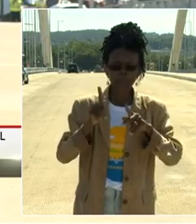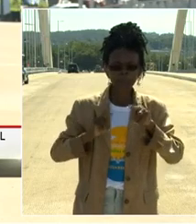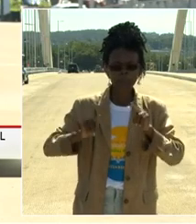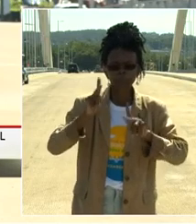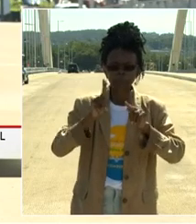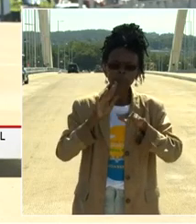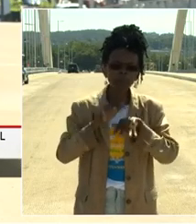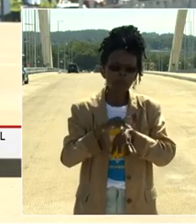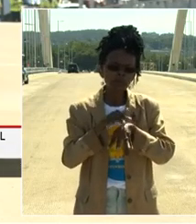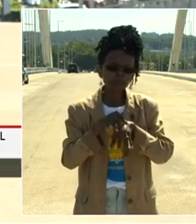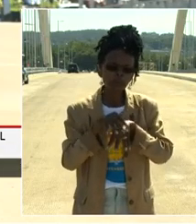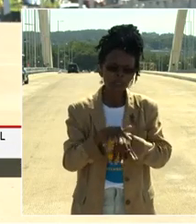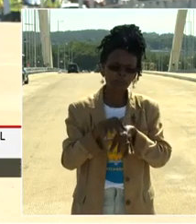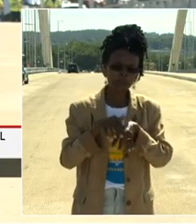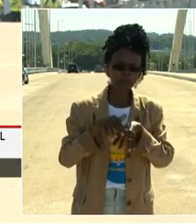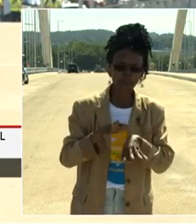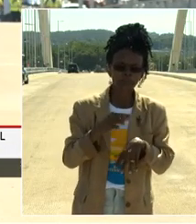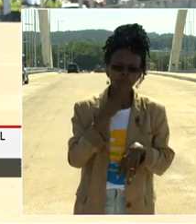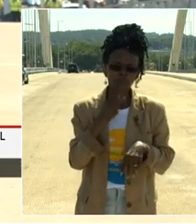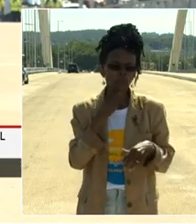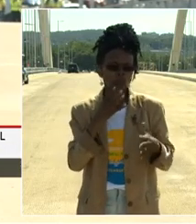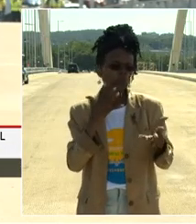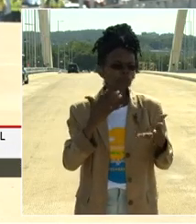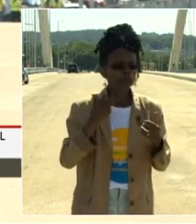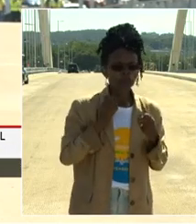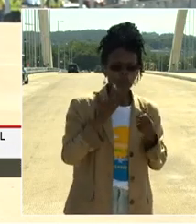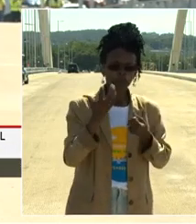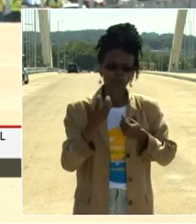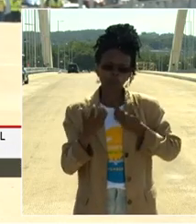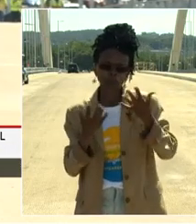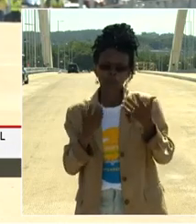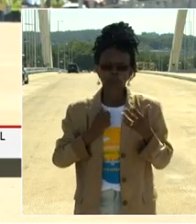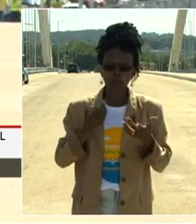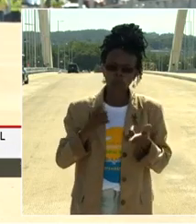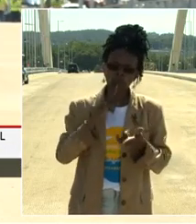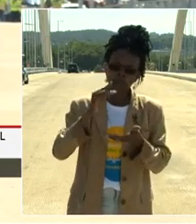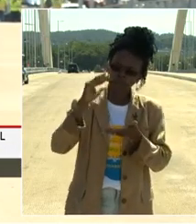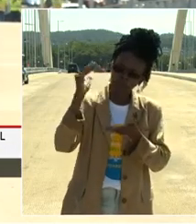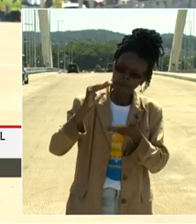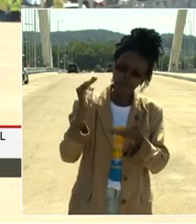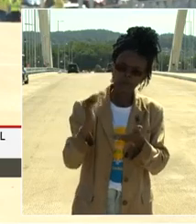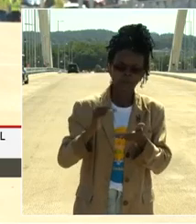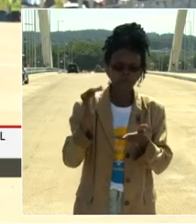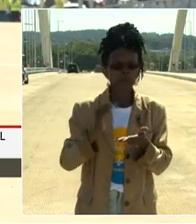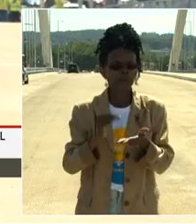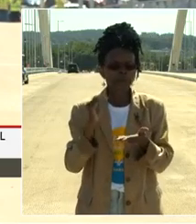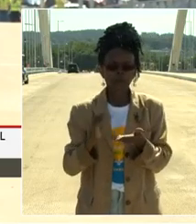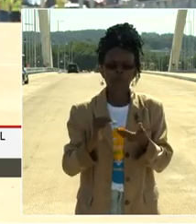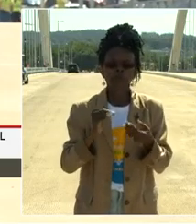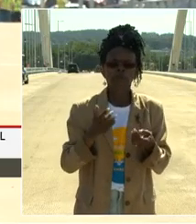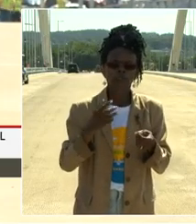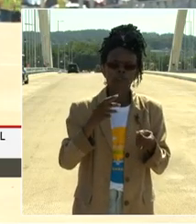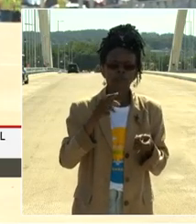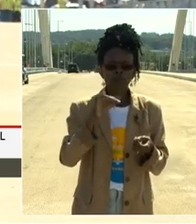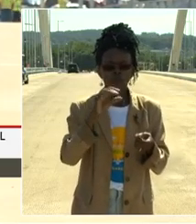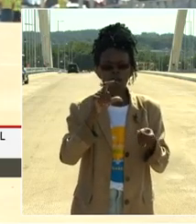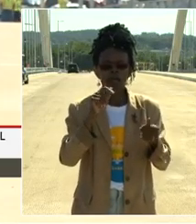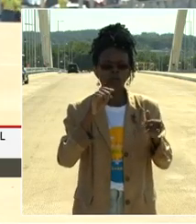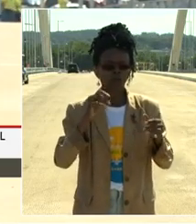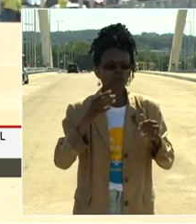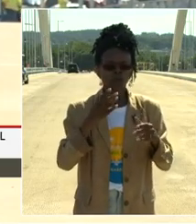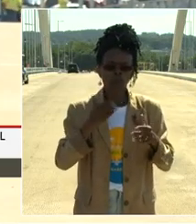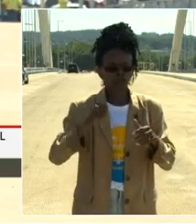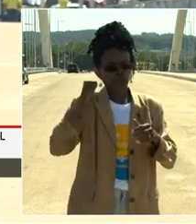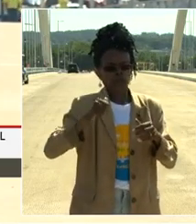they disagree with and abridge hard-fought rights. There are still those who refuse D.C.'s demand